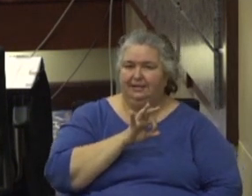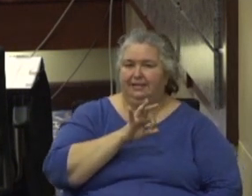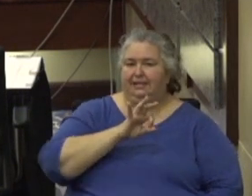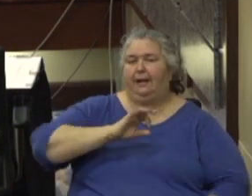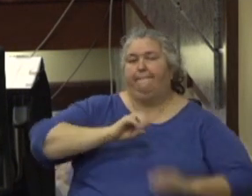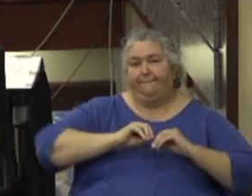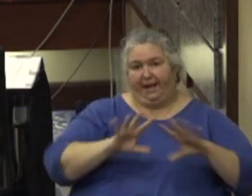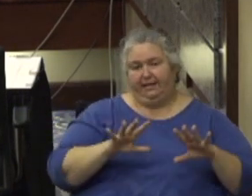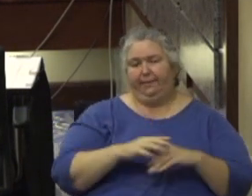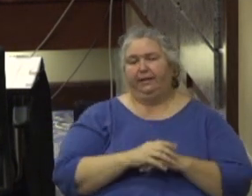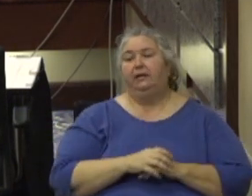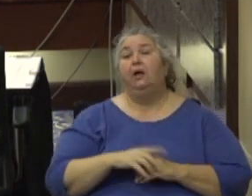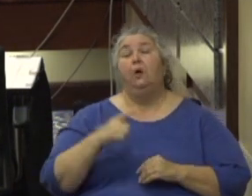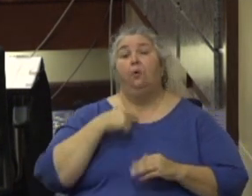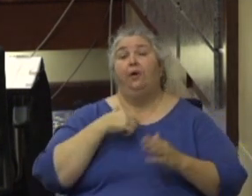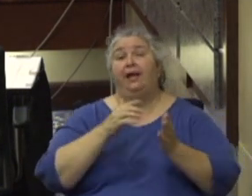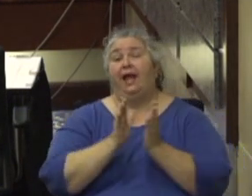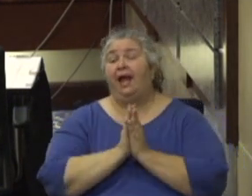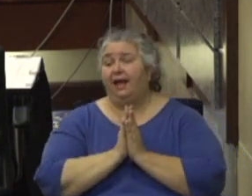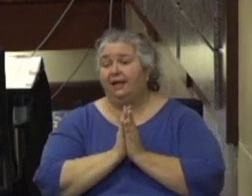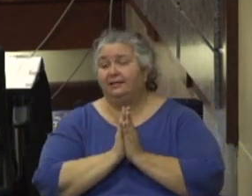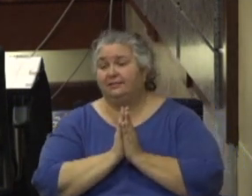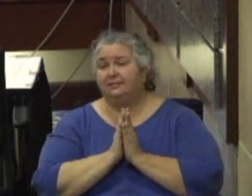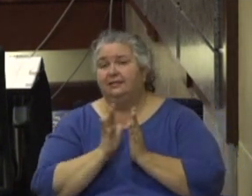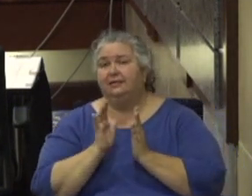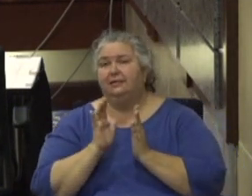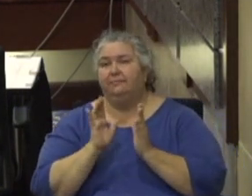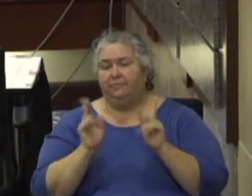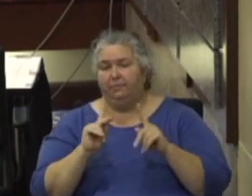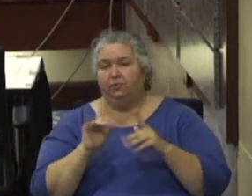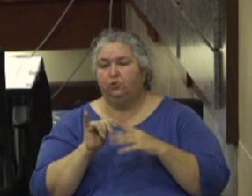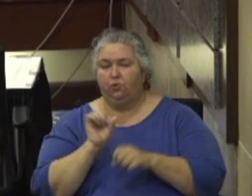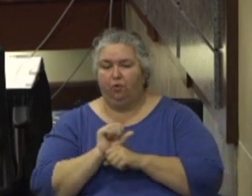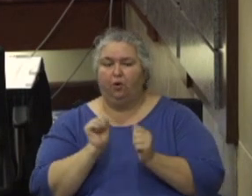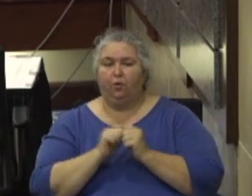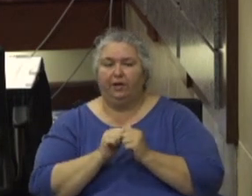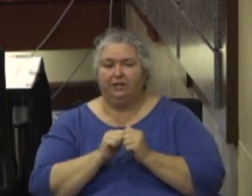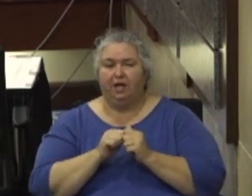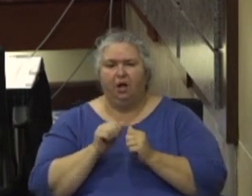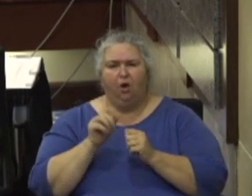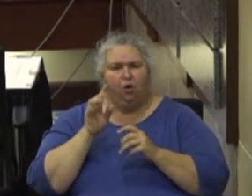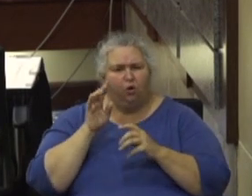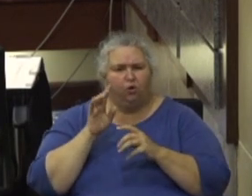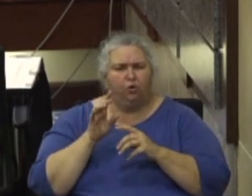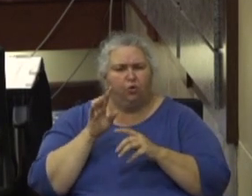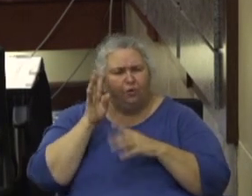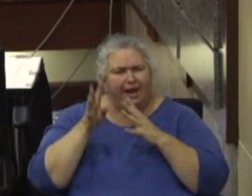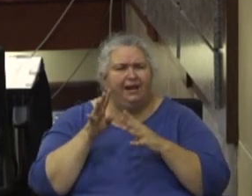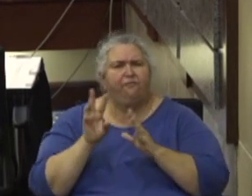pandemic. The working team has also coordinated with the Creative Waco team, who